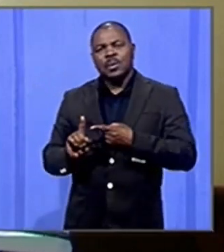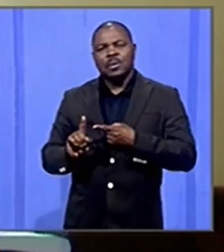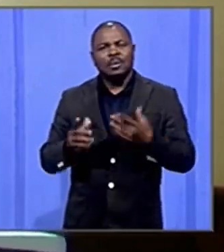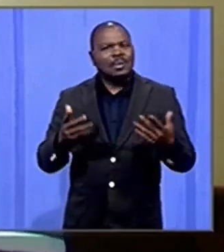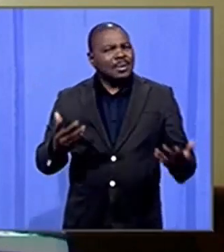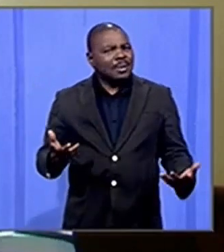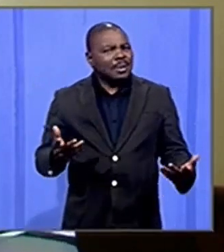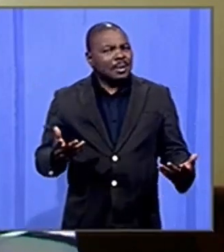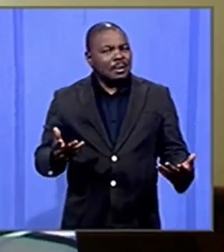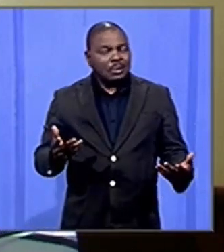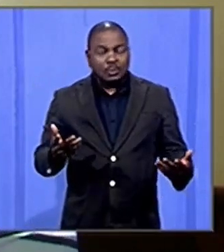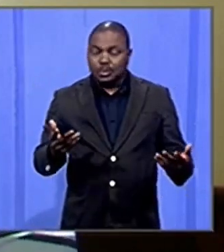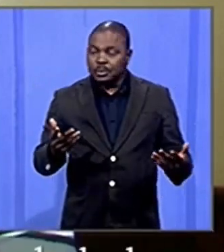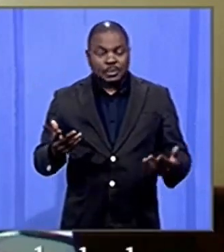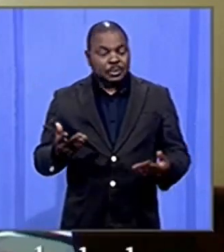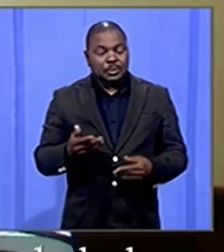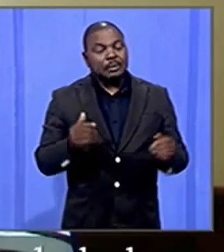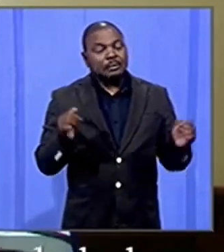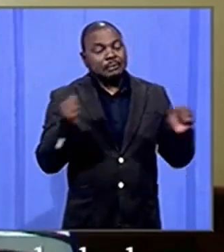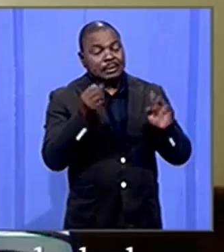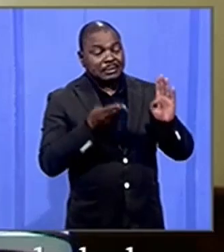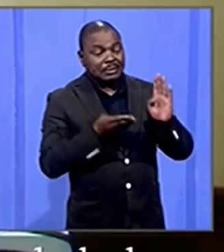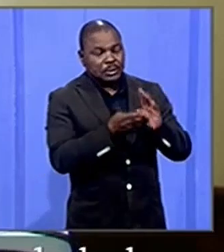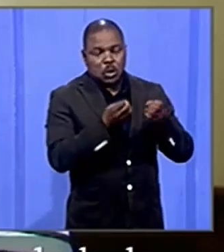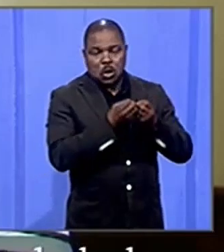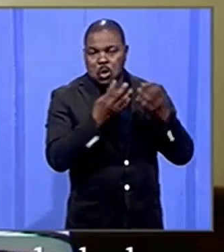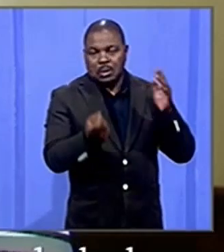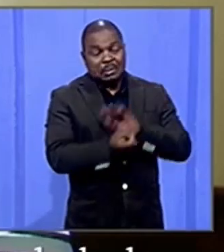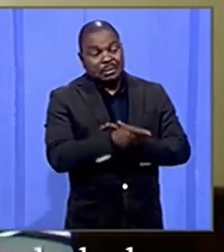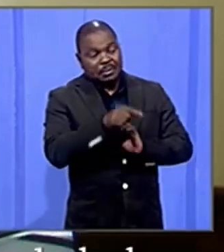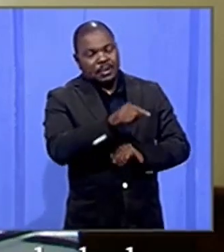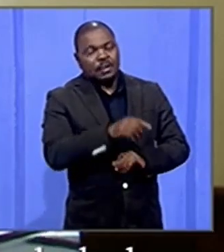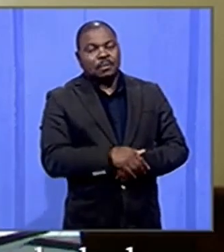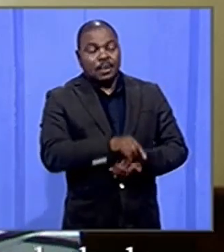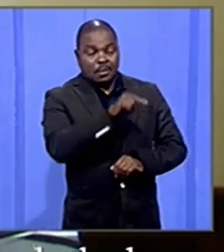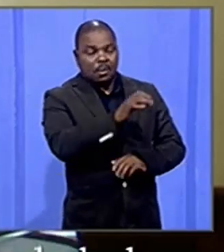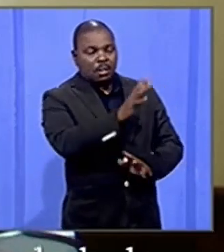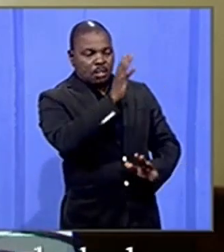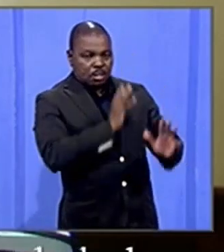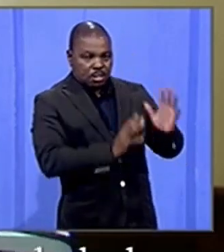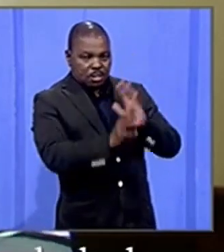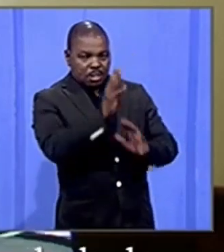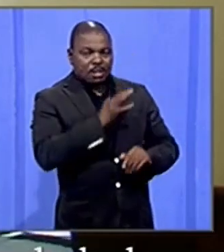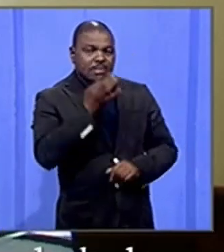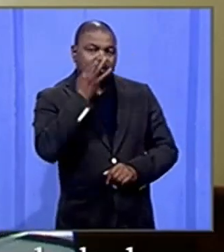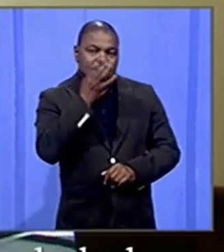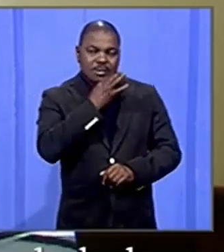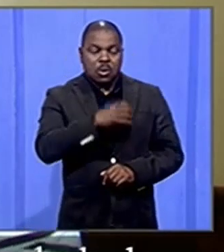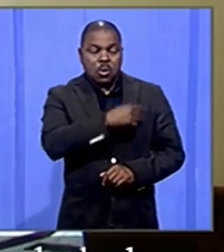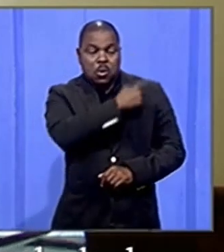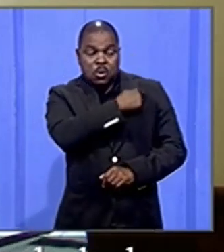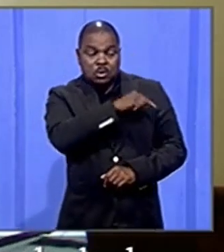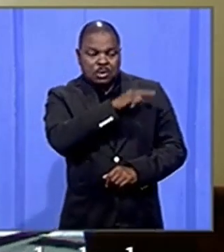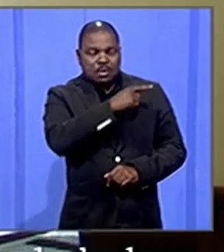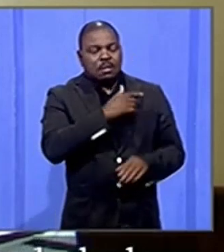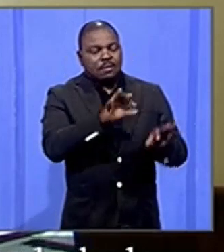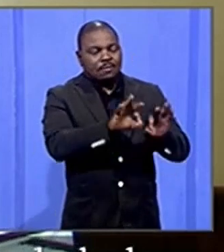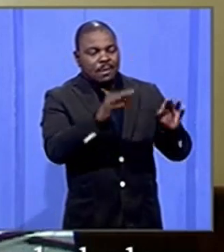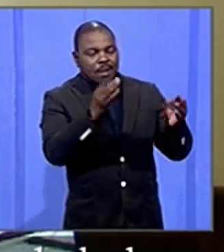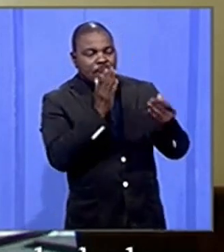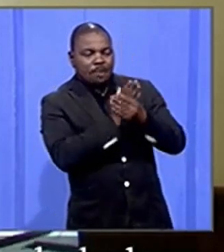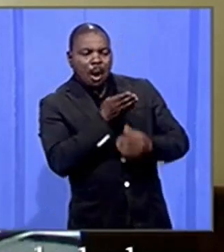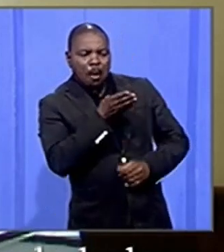it was a lot, it was a lot that happened, and they did explain to us, no, the hospital file was found